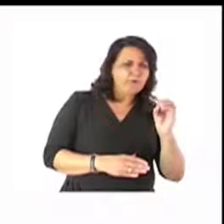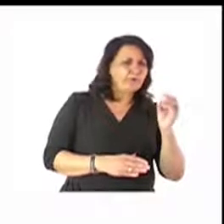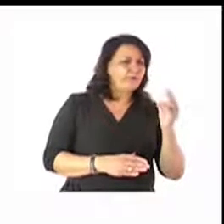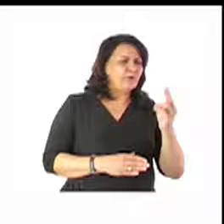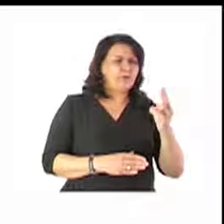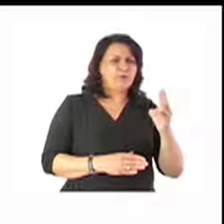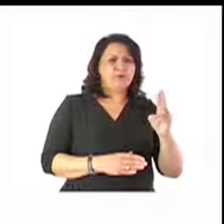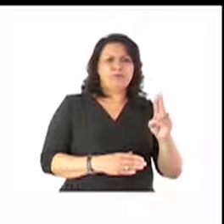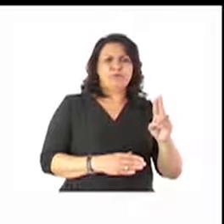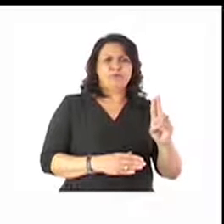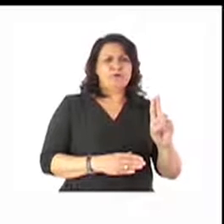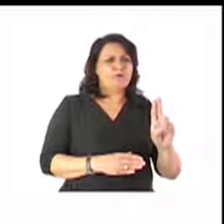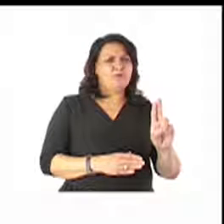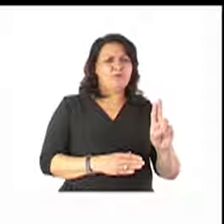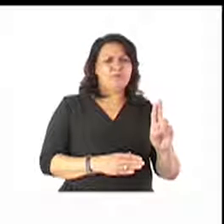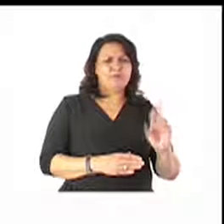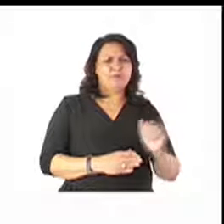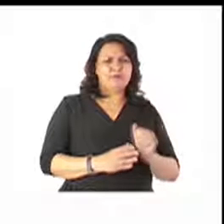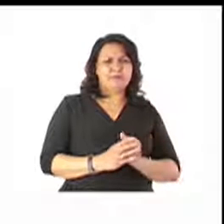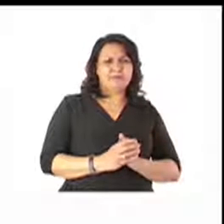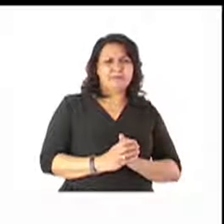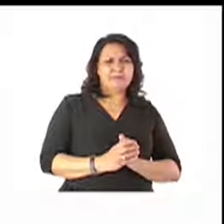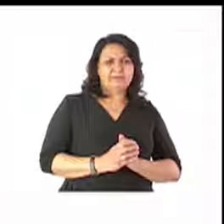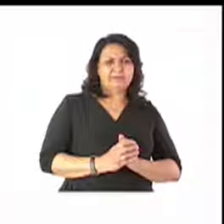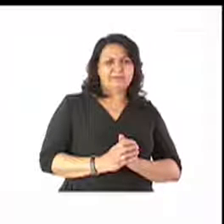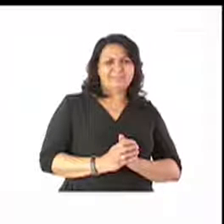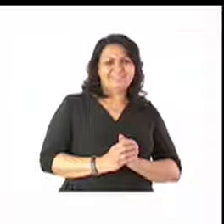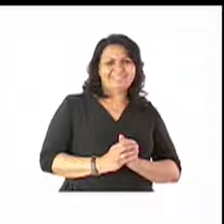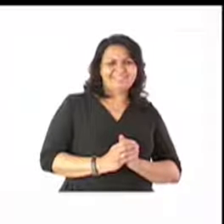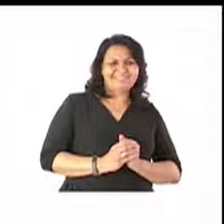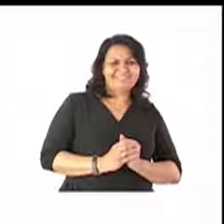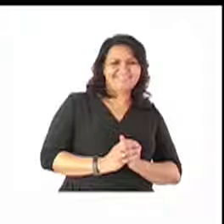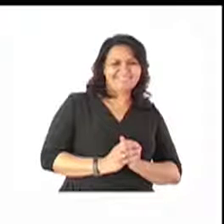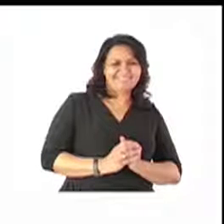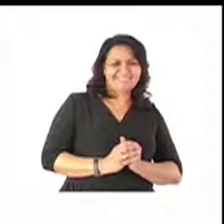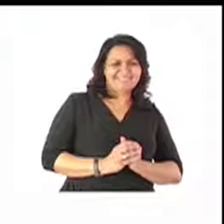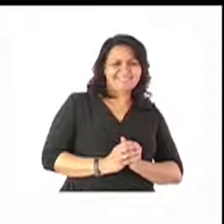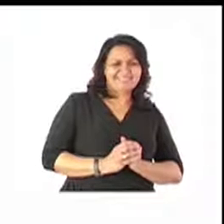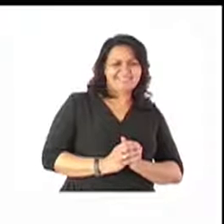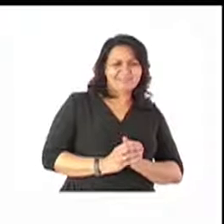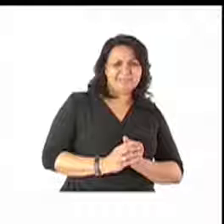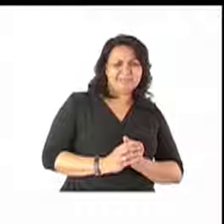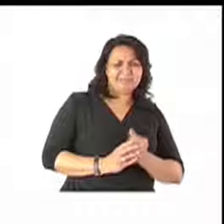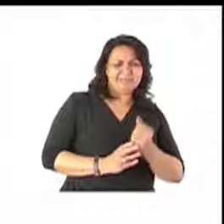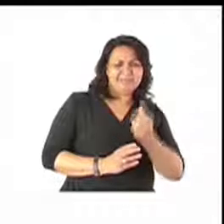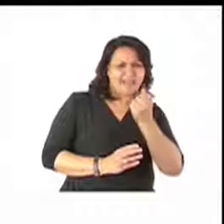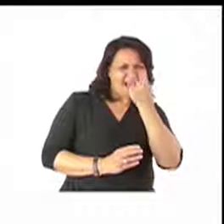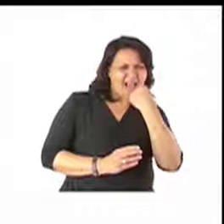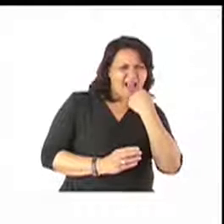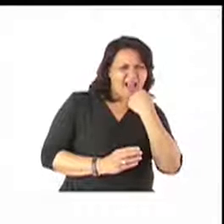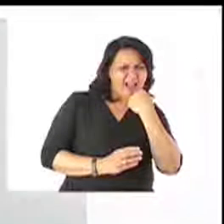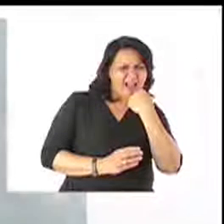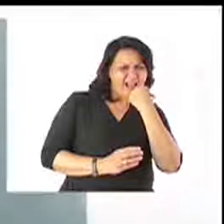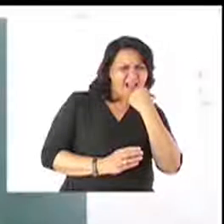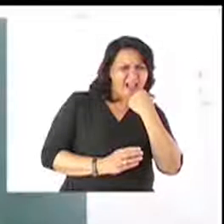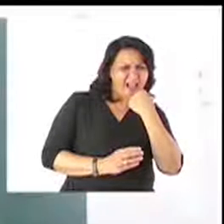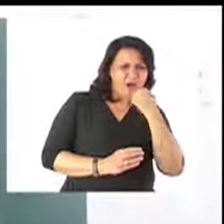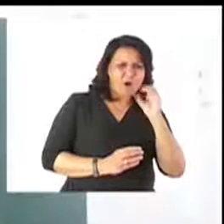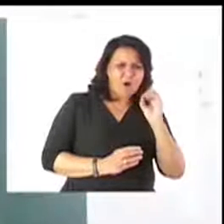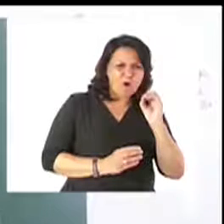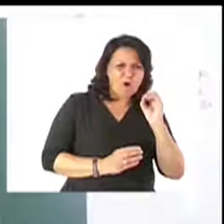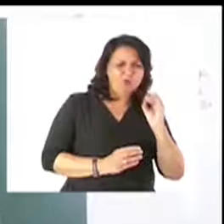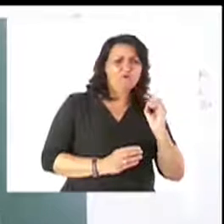Is it the same sound? I wonder whether you can work that out on your own. I hope you enjoyed